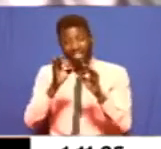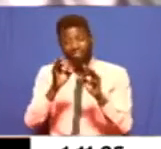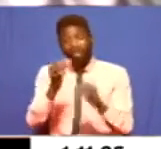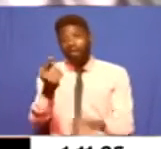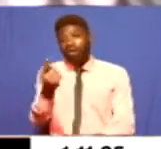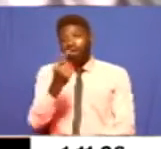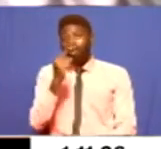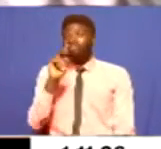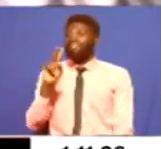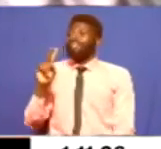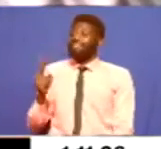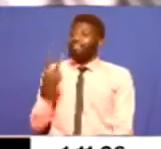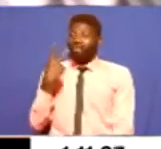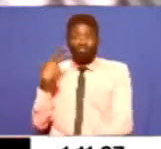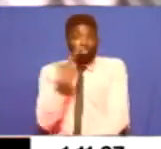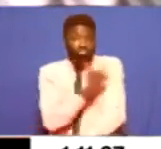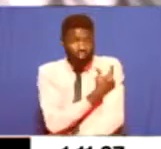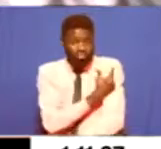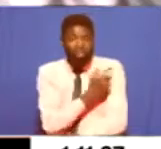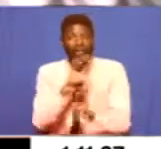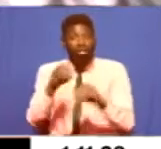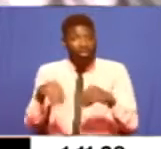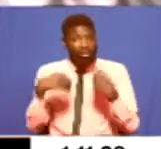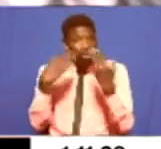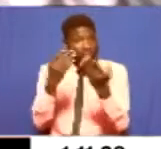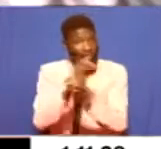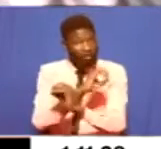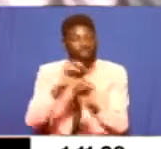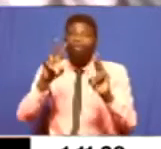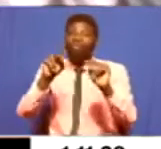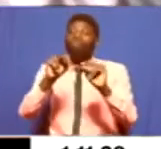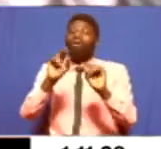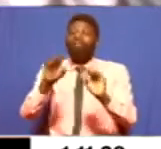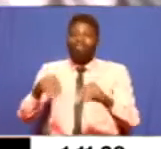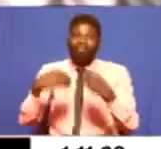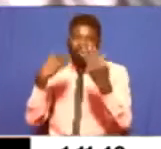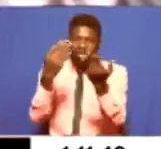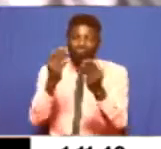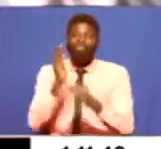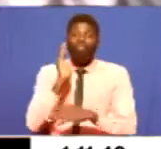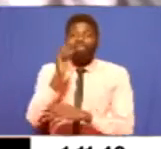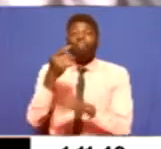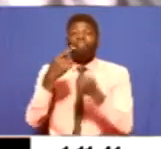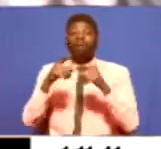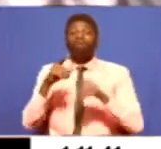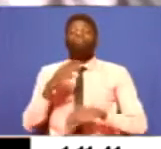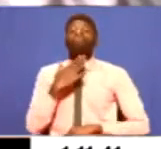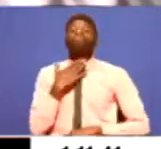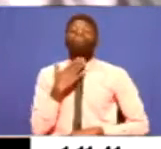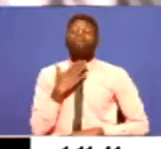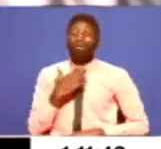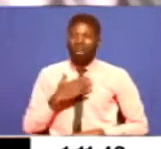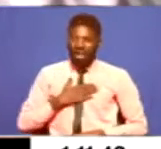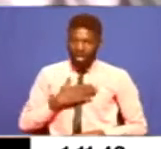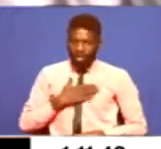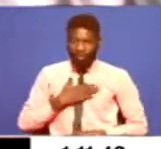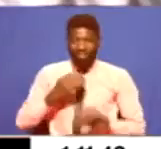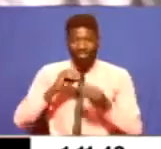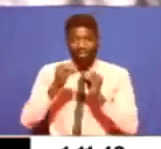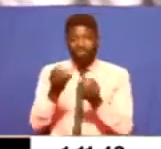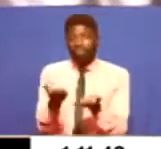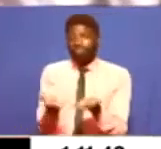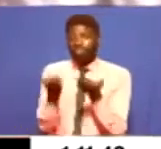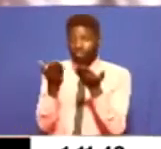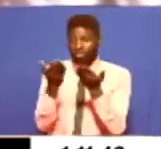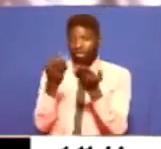be given, they'll be given. But we want to show up our numbers, because our county target of